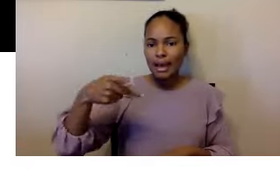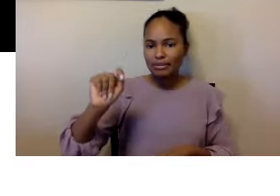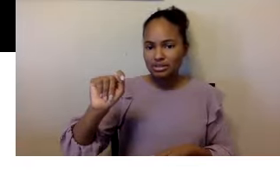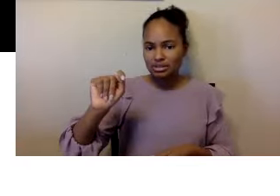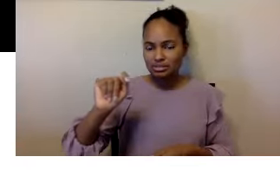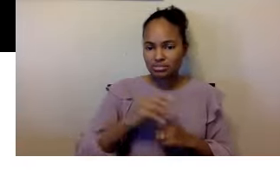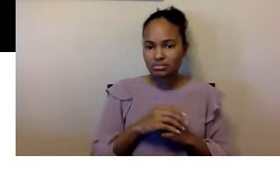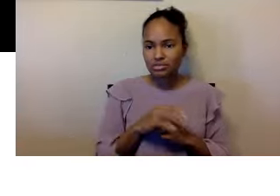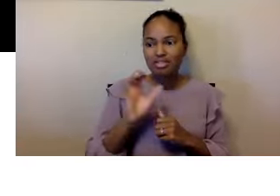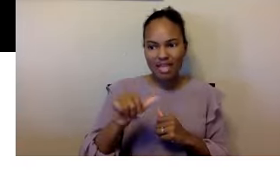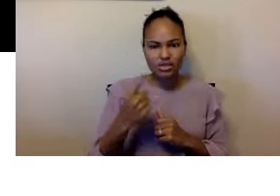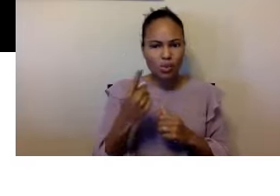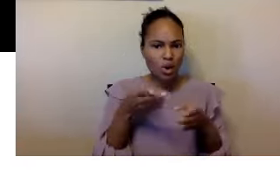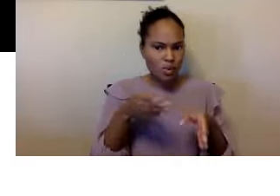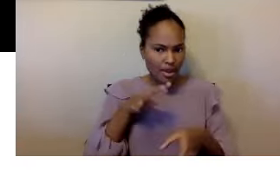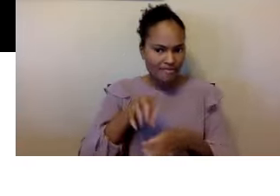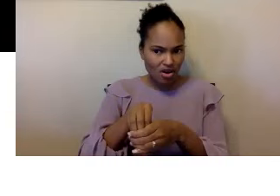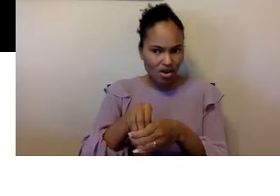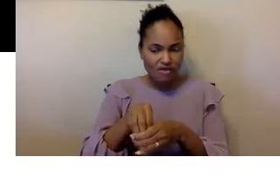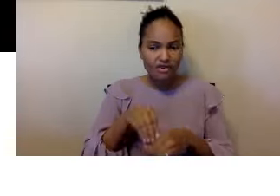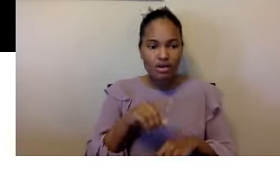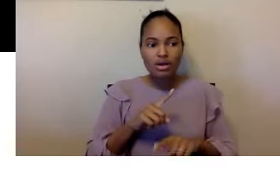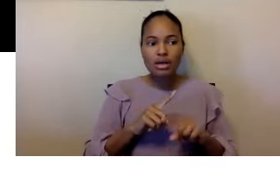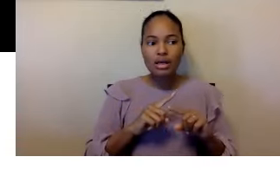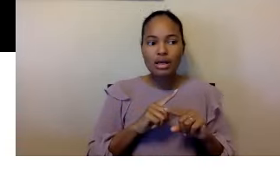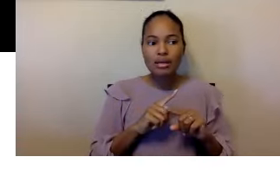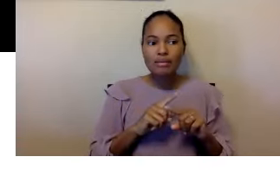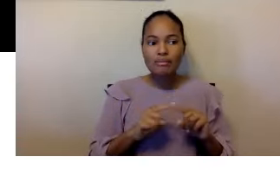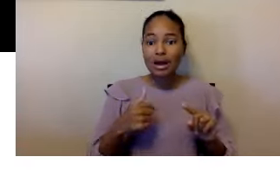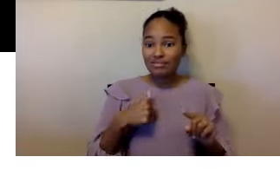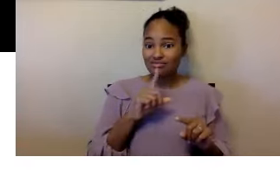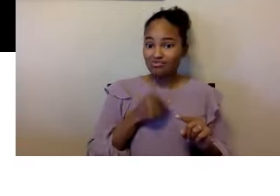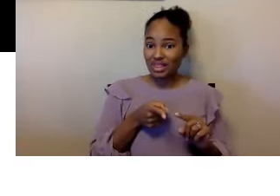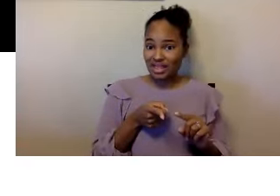was one way I got involved, but I had really got involved a long time ago.